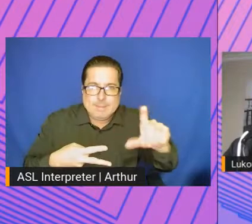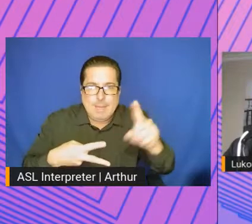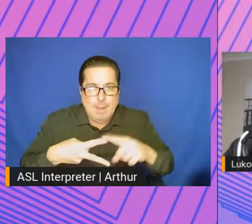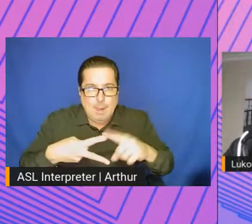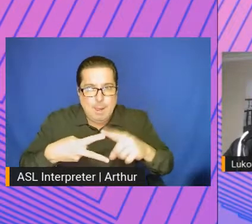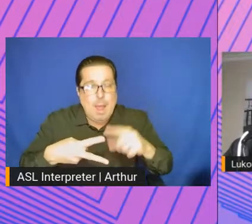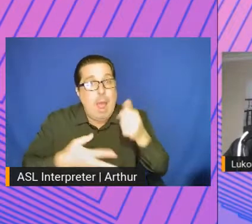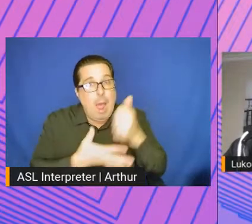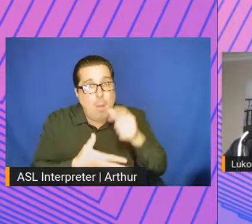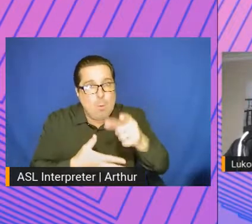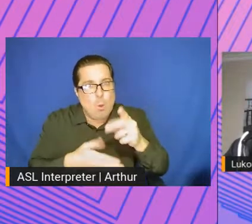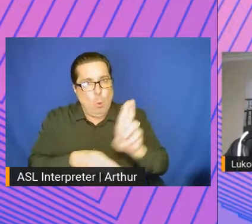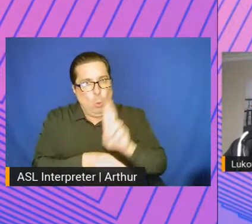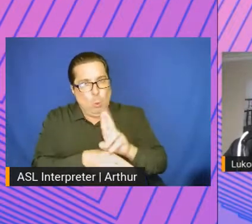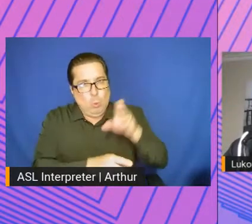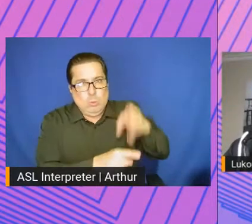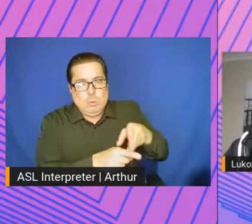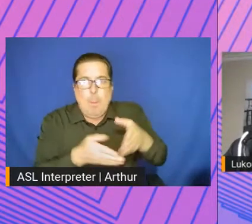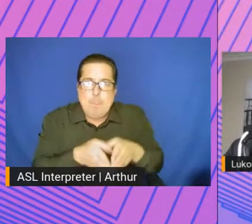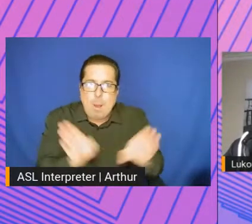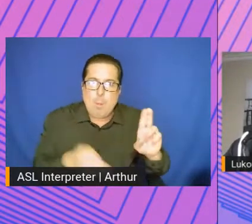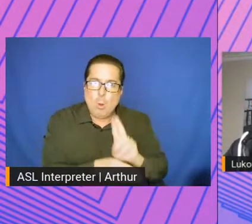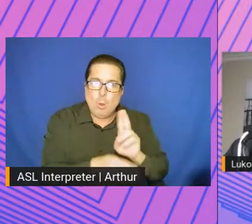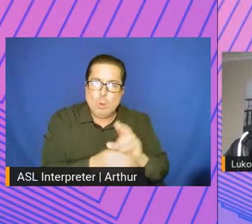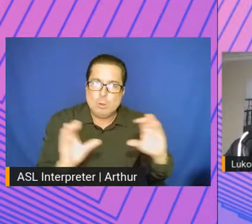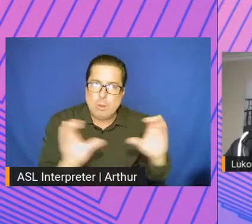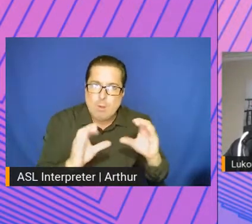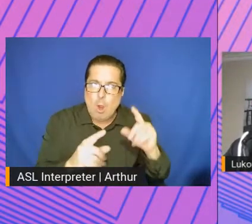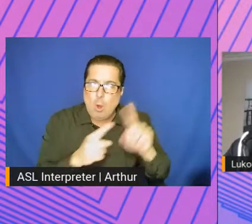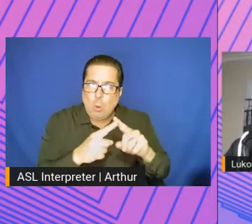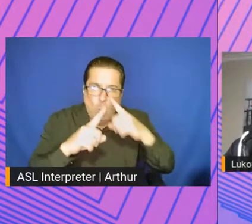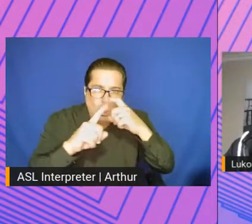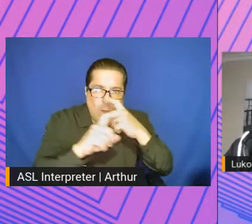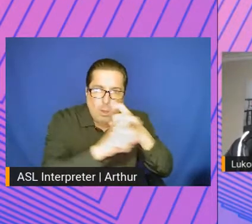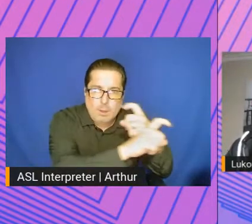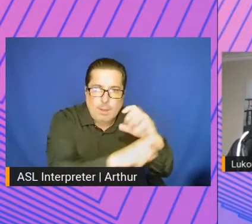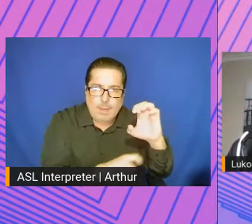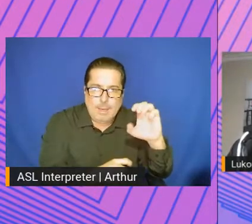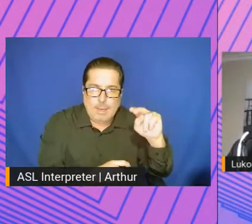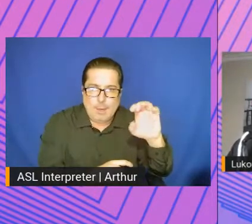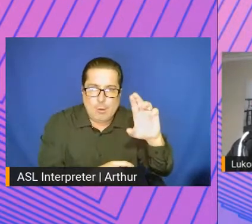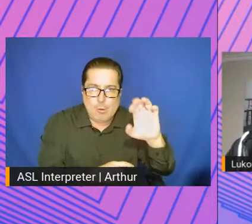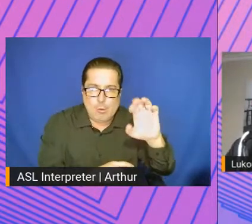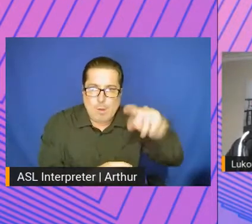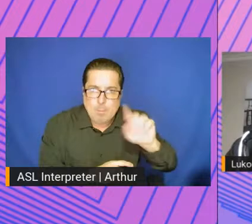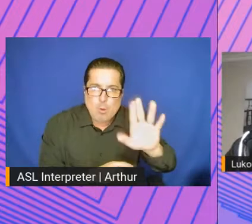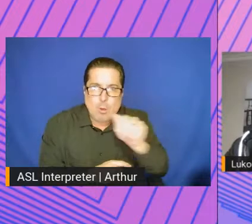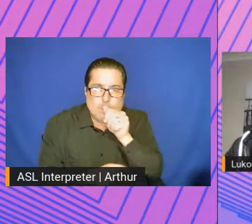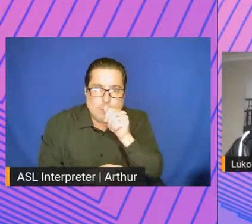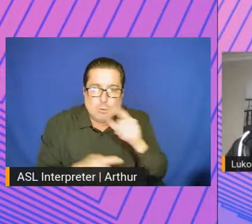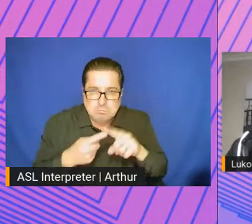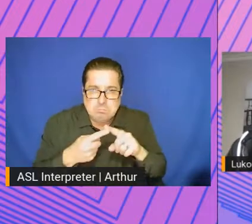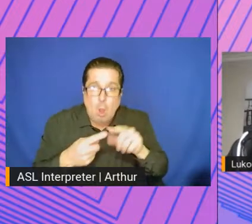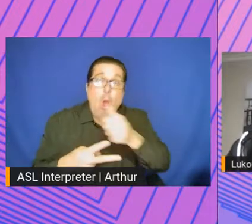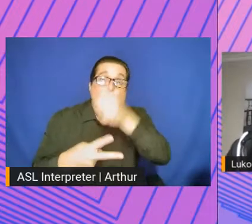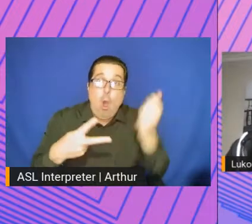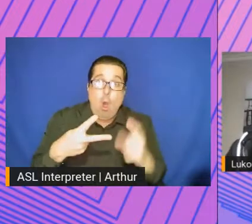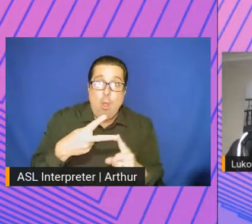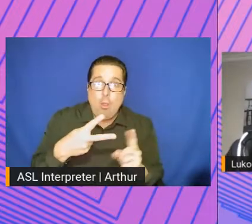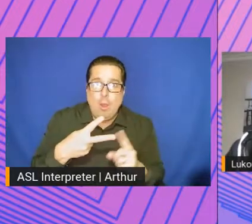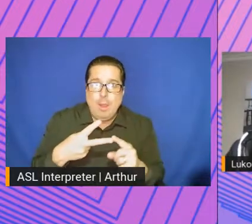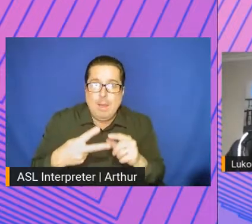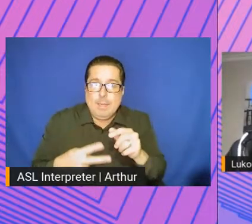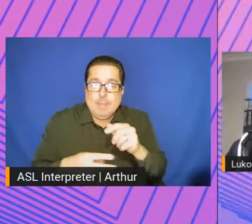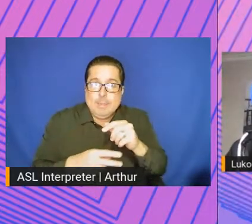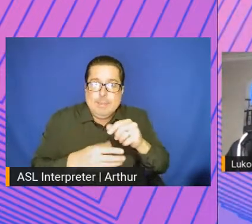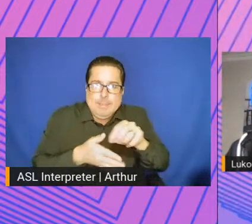make use of a public key certificate to encrypt your secrets. And then you also have another component, which is the sealed secrets controller,